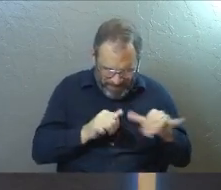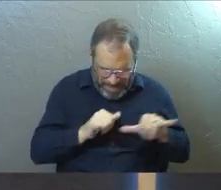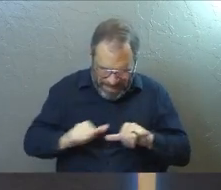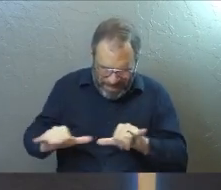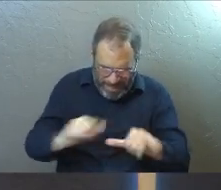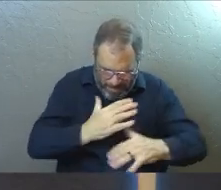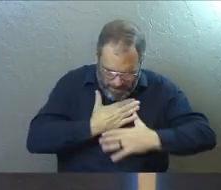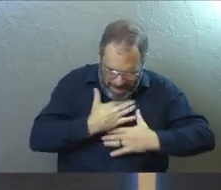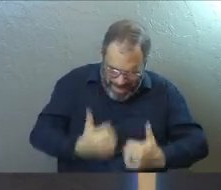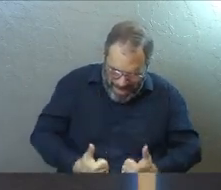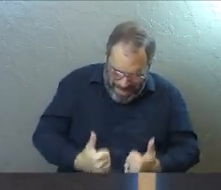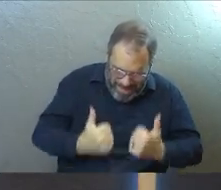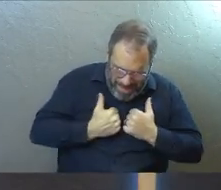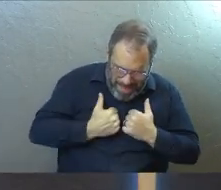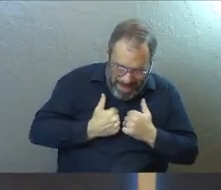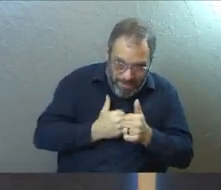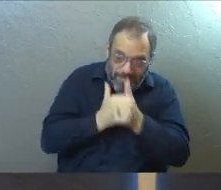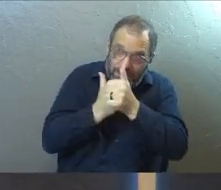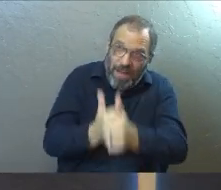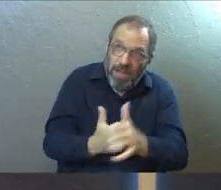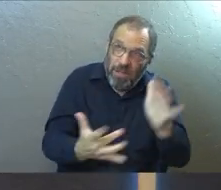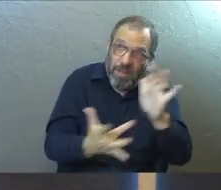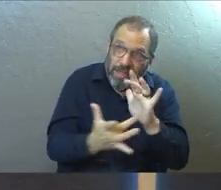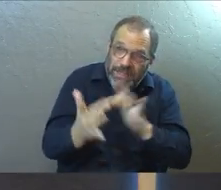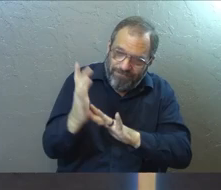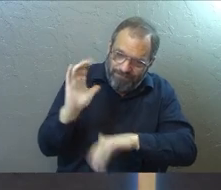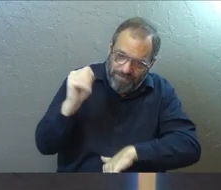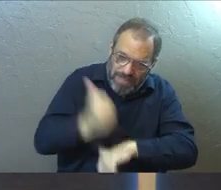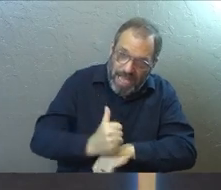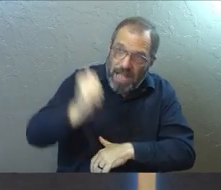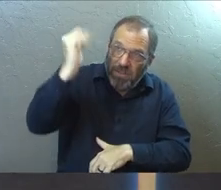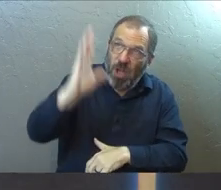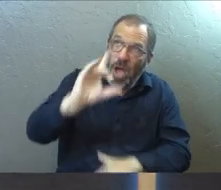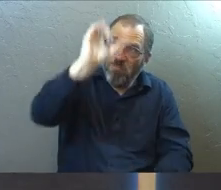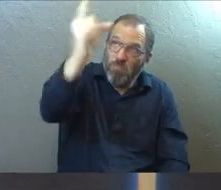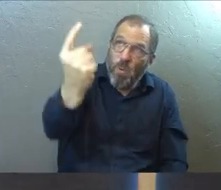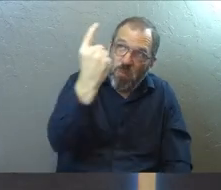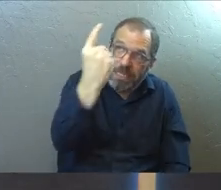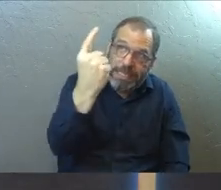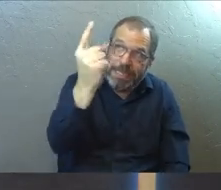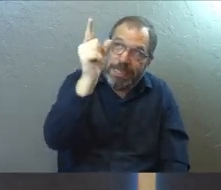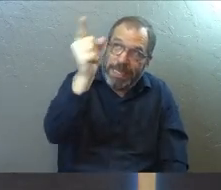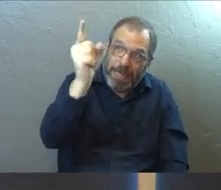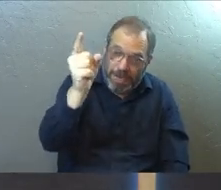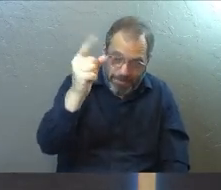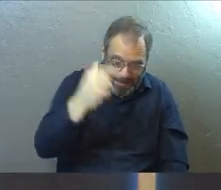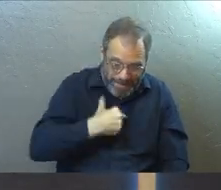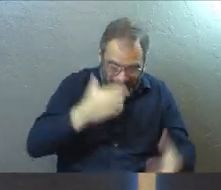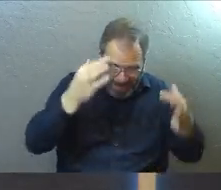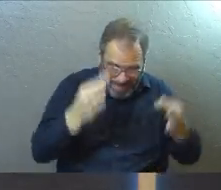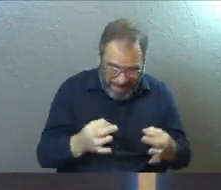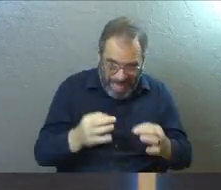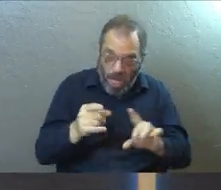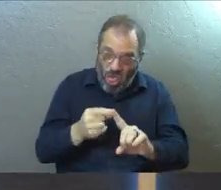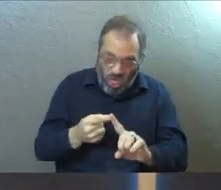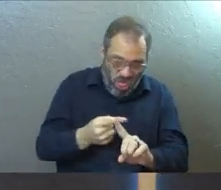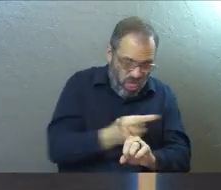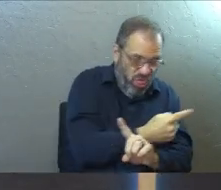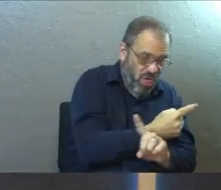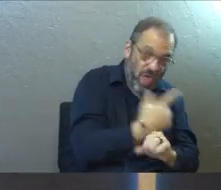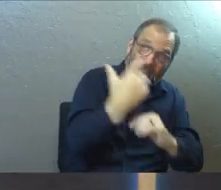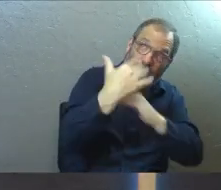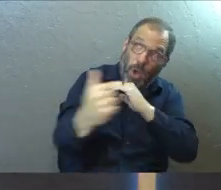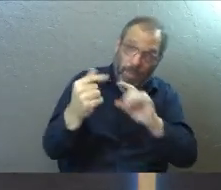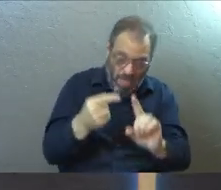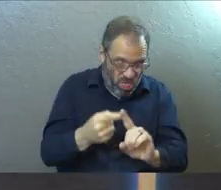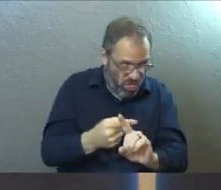standard of my way of living as a follower of Jesus is set by God and God alone. And that when I decide to step out of that standard or where he's